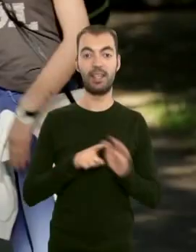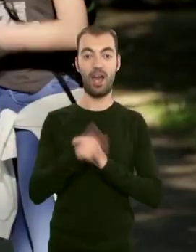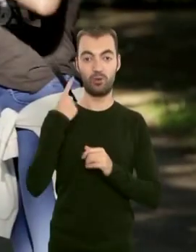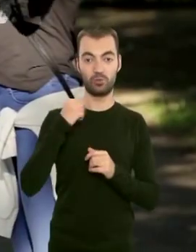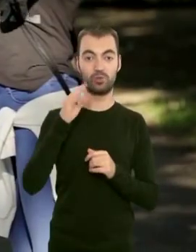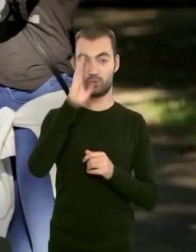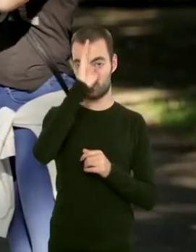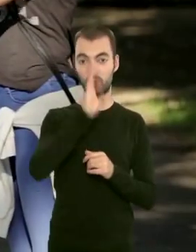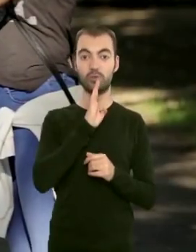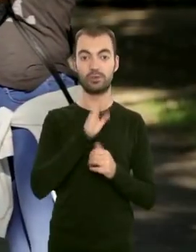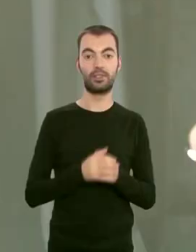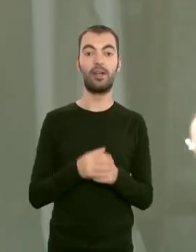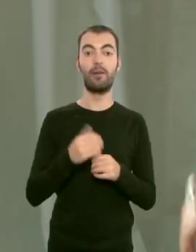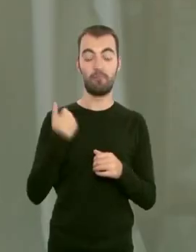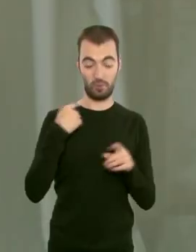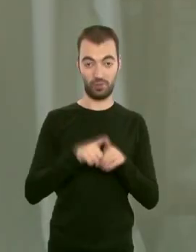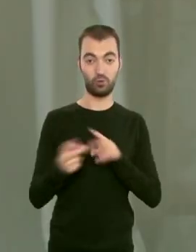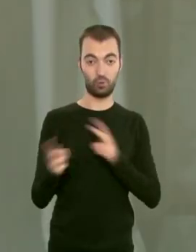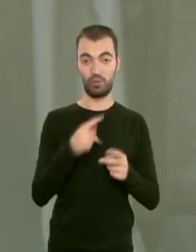There was also a sign language interpreter.